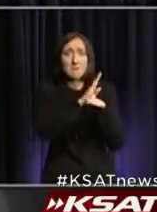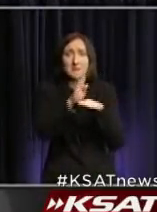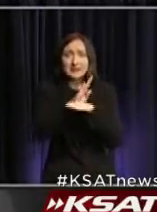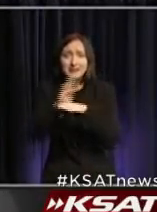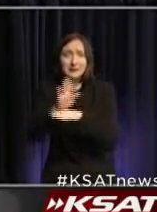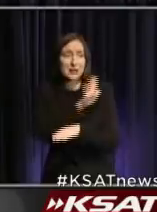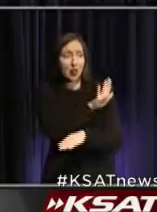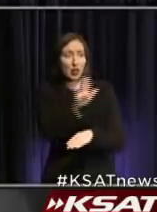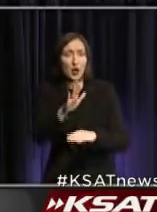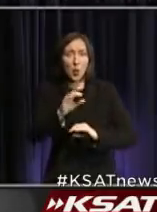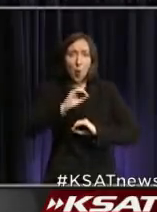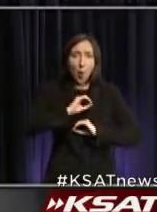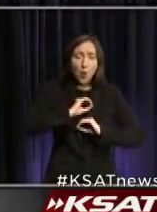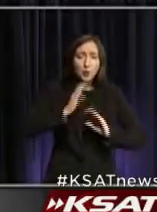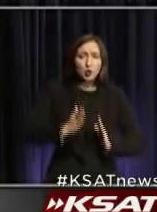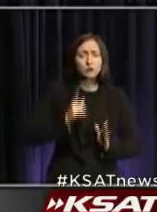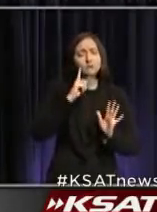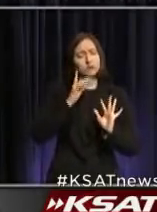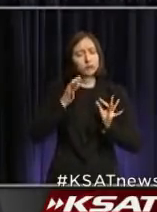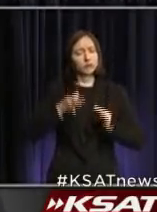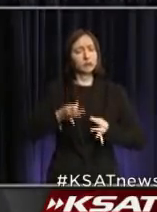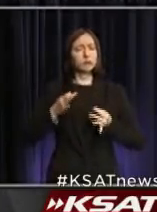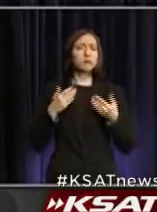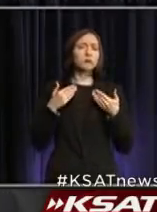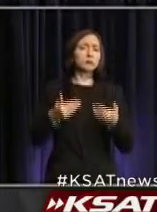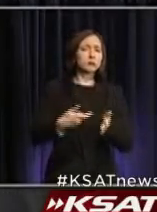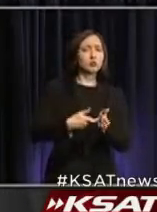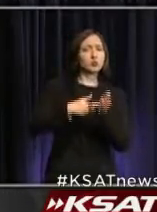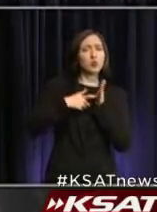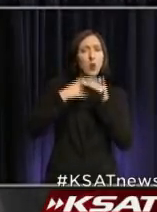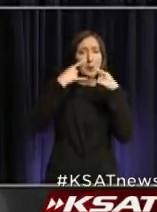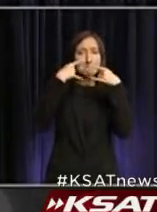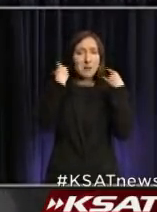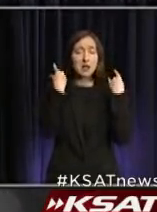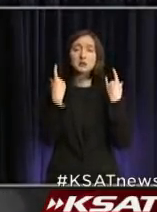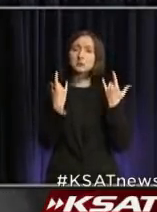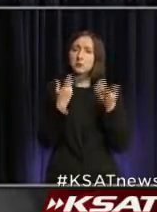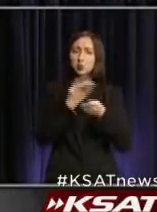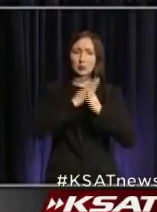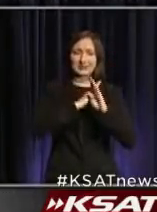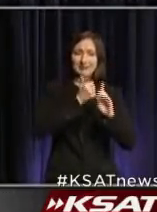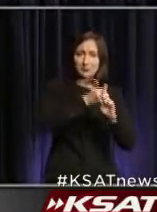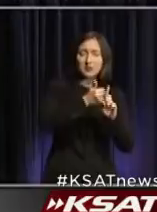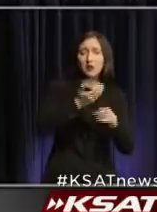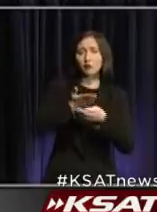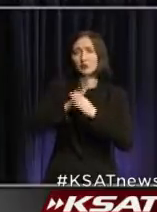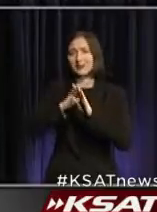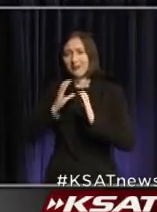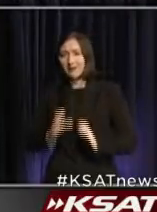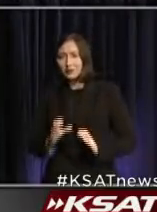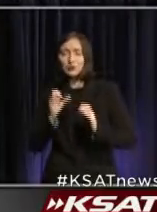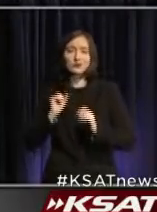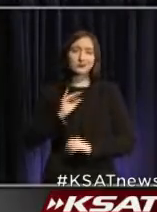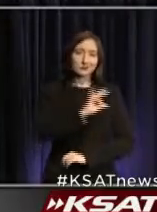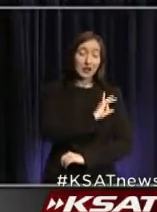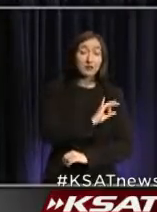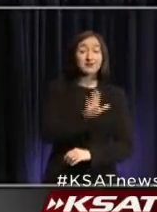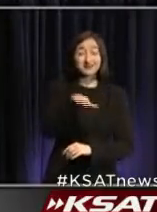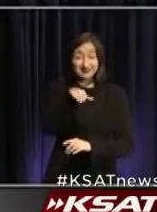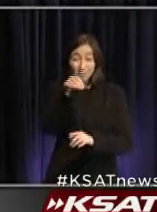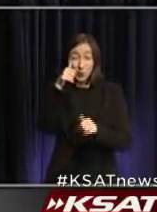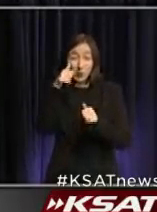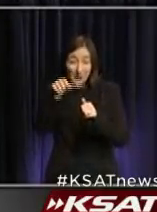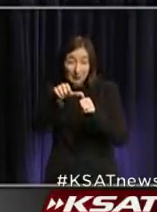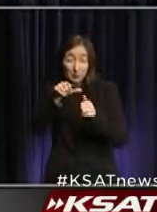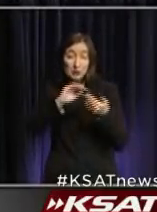themselves, their employees, their staff, as well as their customers. Continue to mask up. Also want to remind you that the city and the county are working together